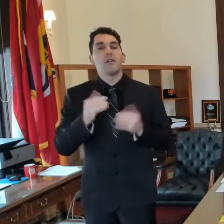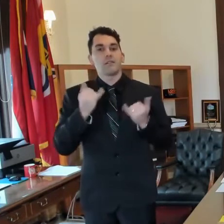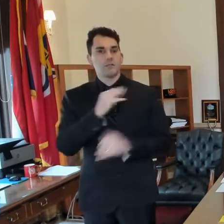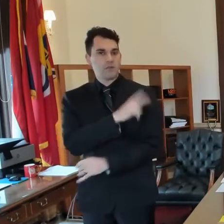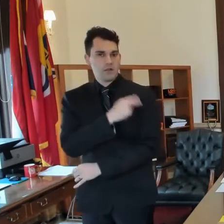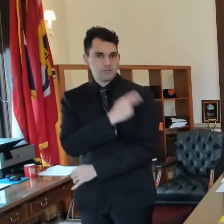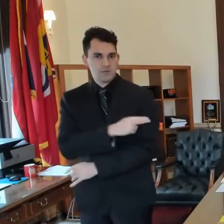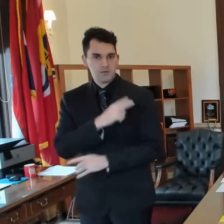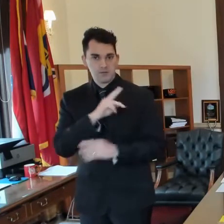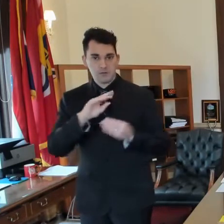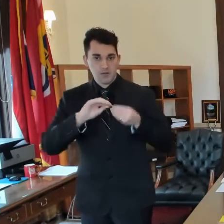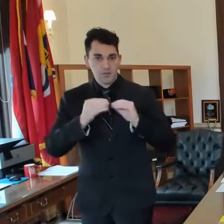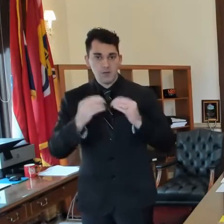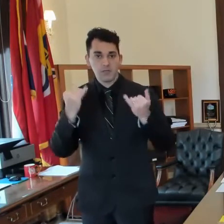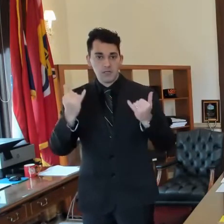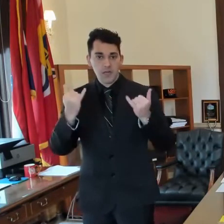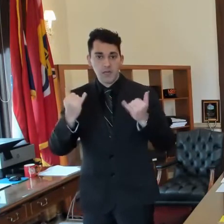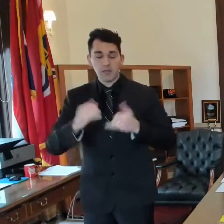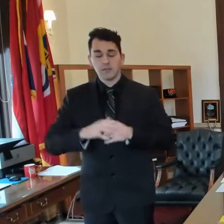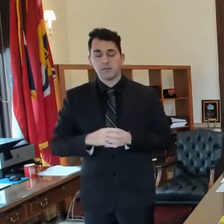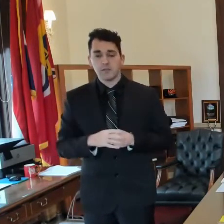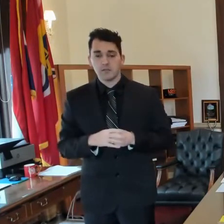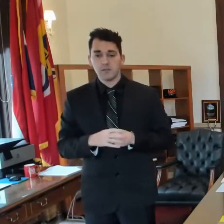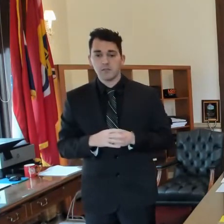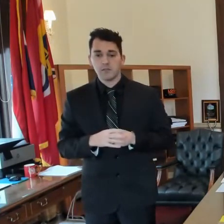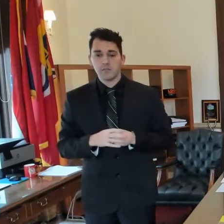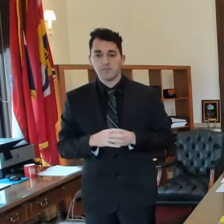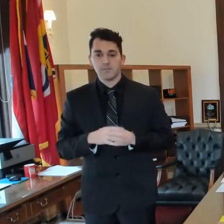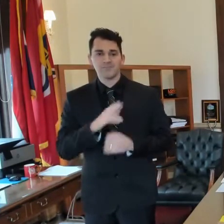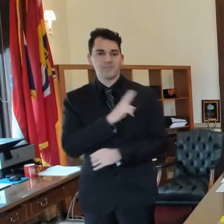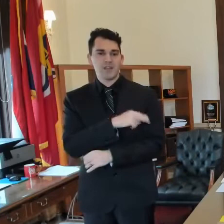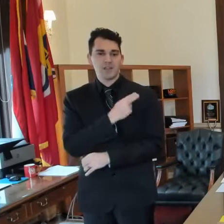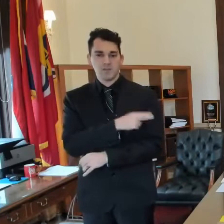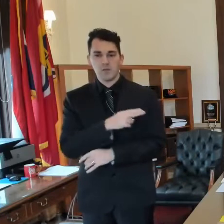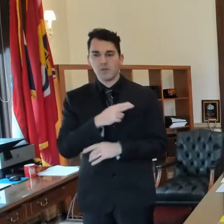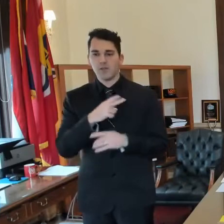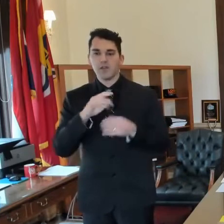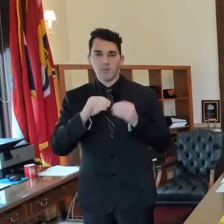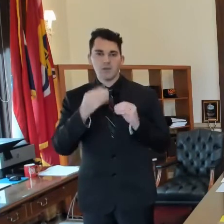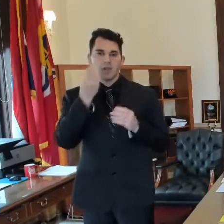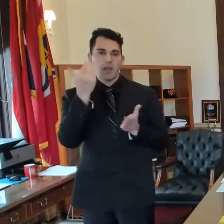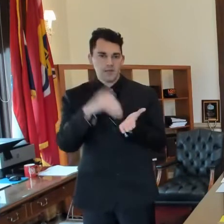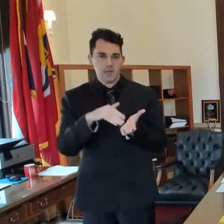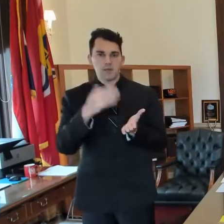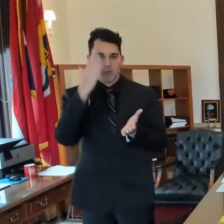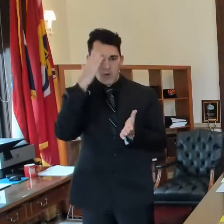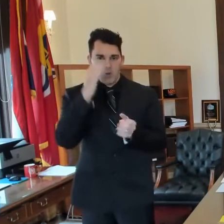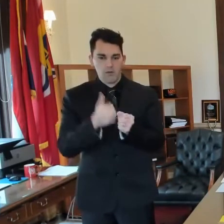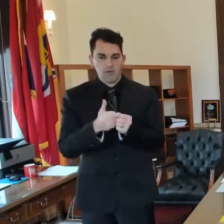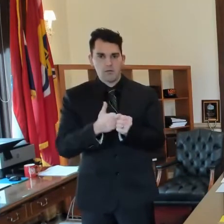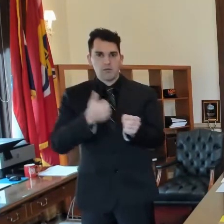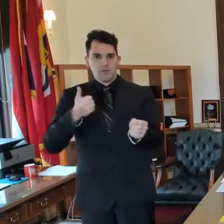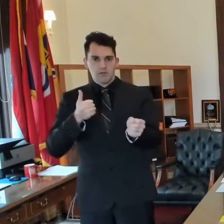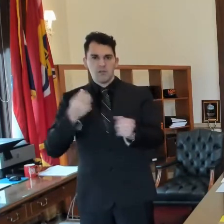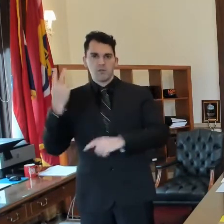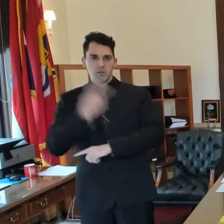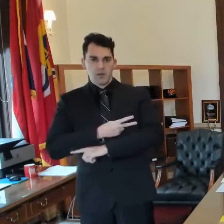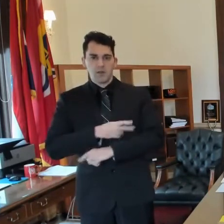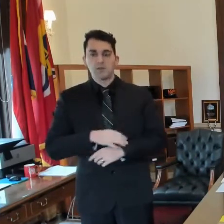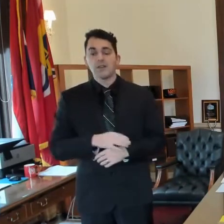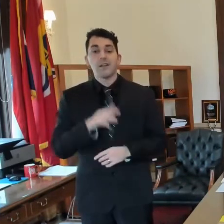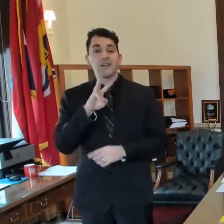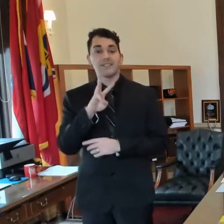numbers today, and hospital numbers lag 2 days behind. So 263 people in the